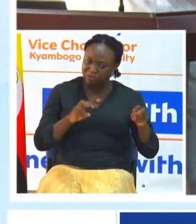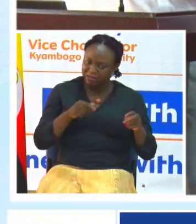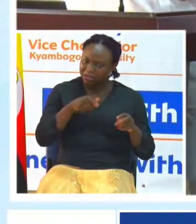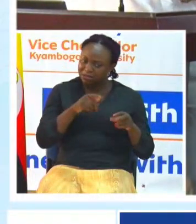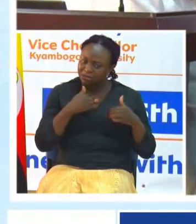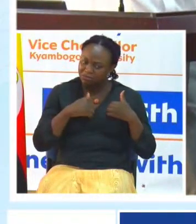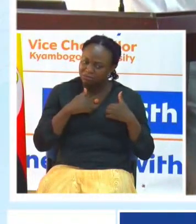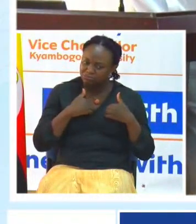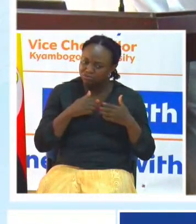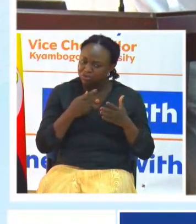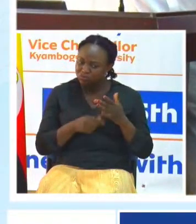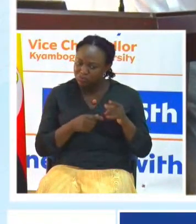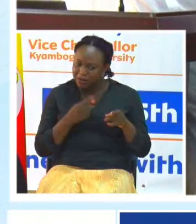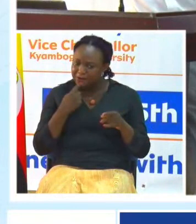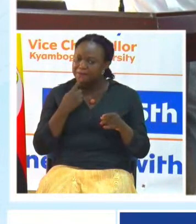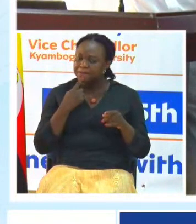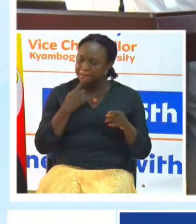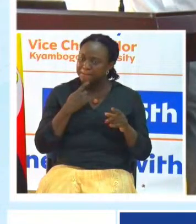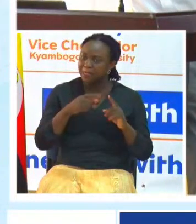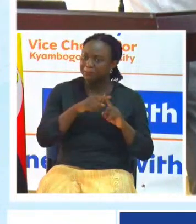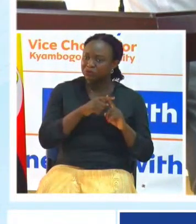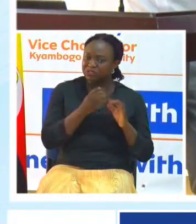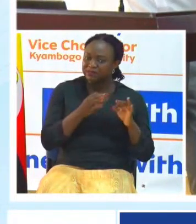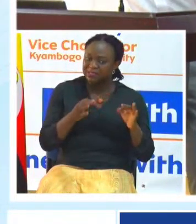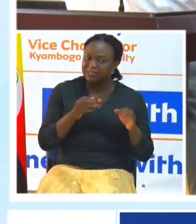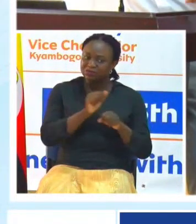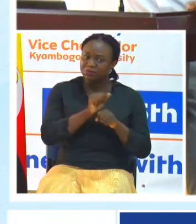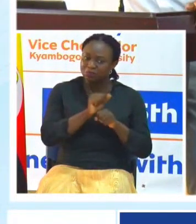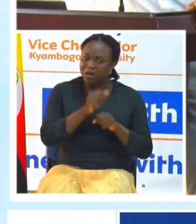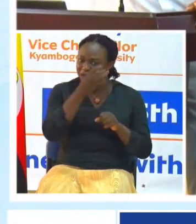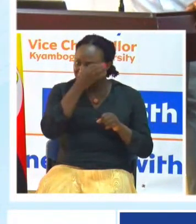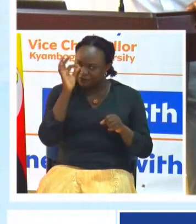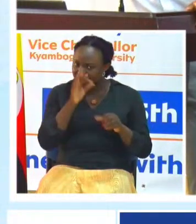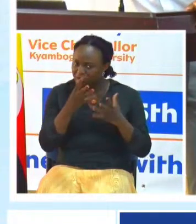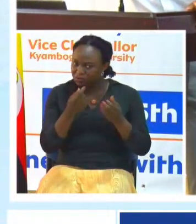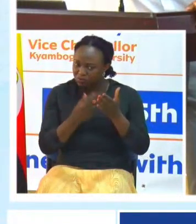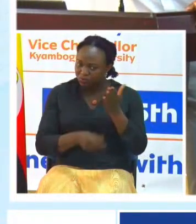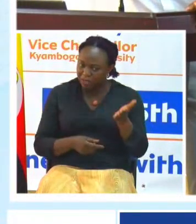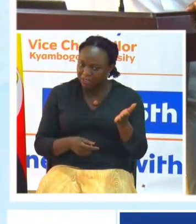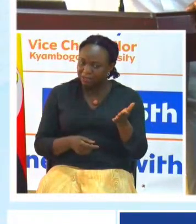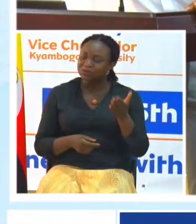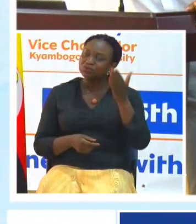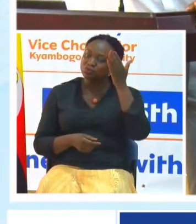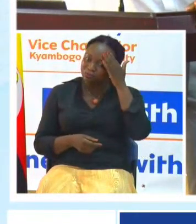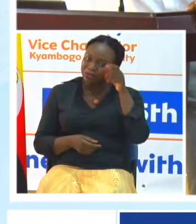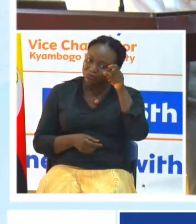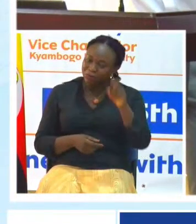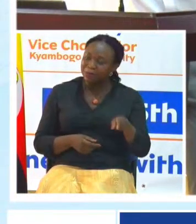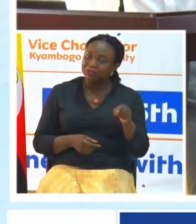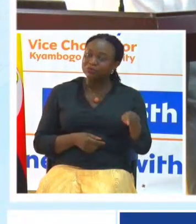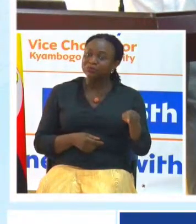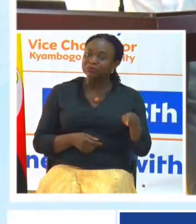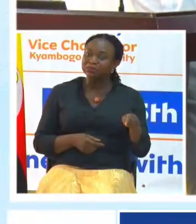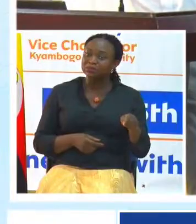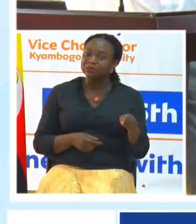his interests? What are some of the positive things that he has done in the faculty? Okay? Then highlight those